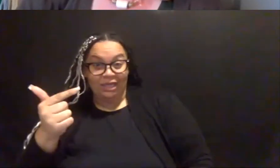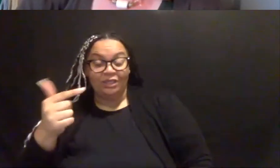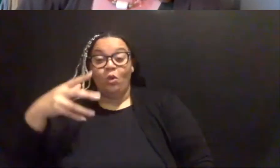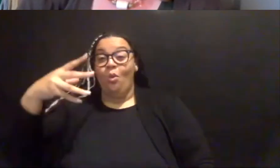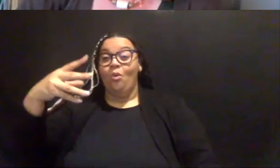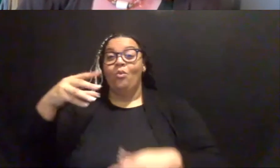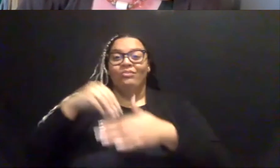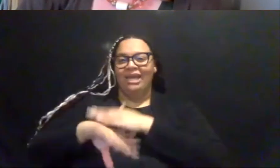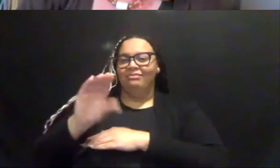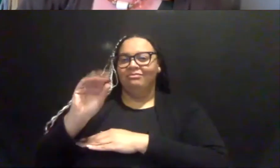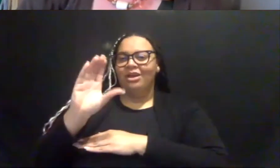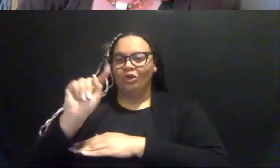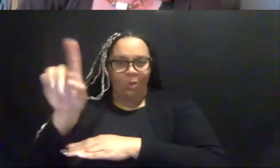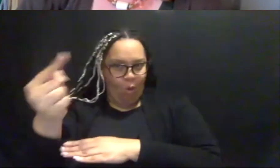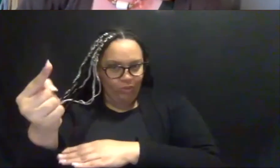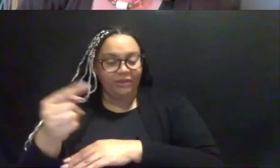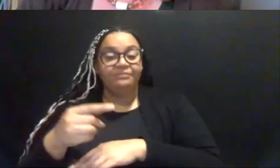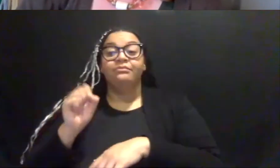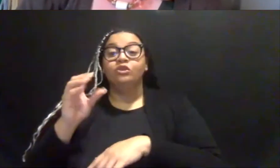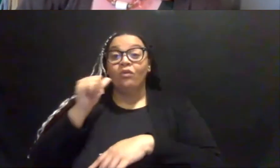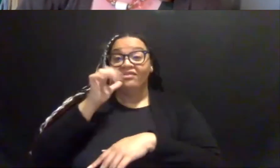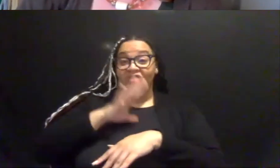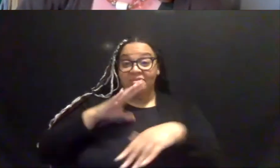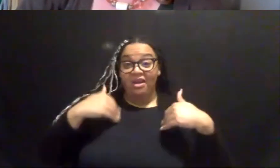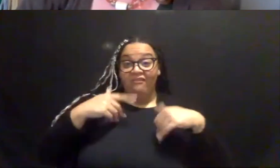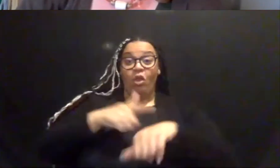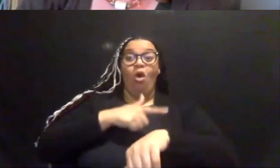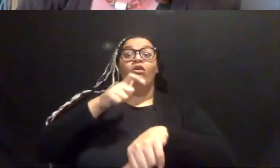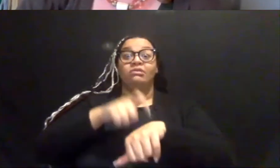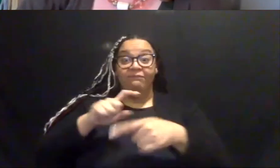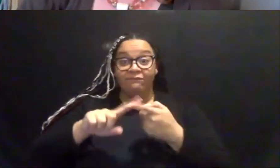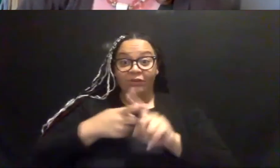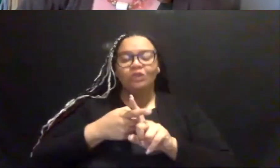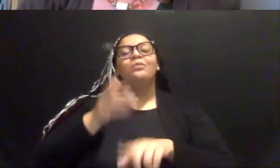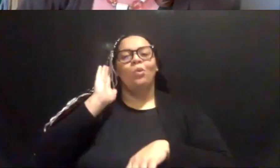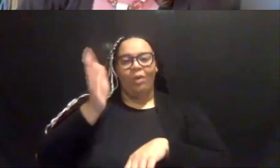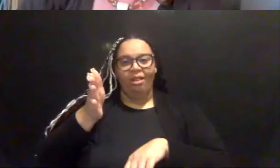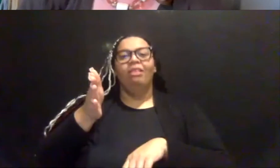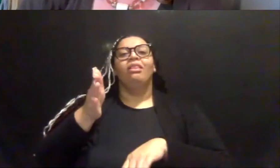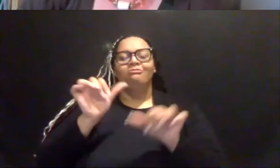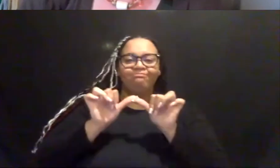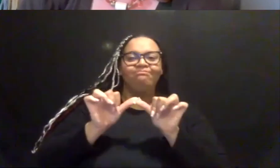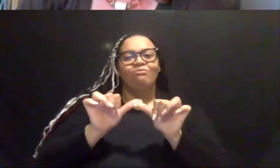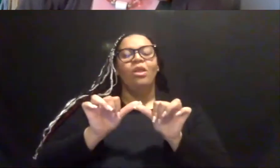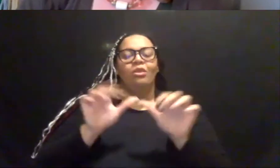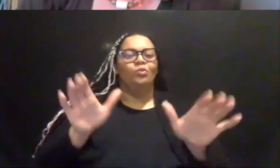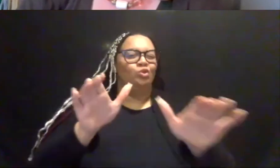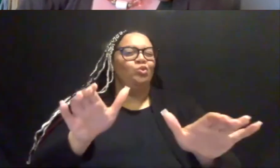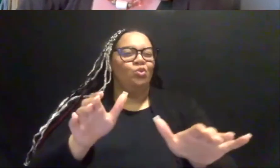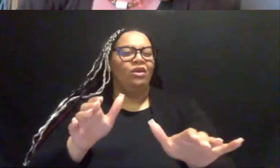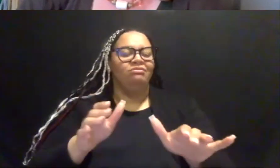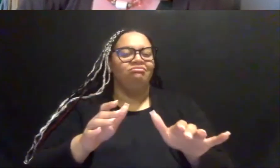October, it's the females who have long-term friendships. They're more likely to cooperate. And then it's also the females that